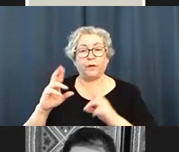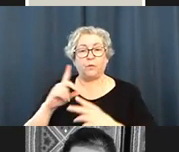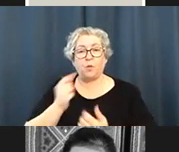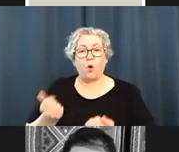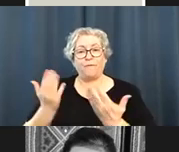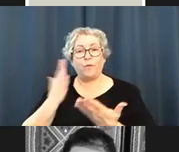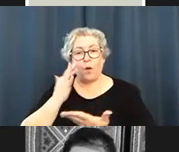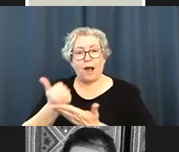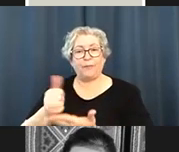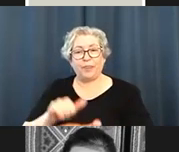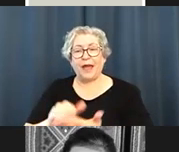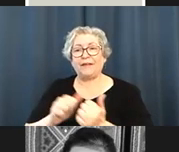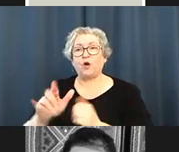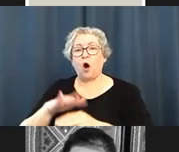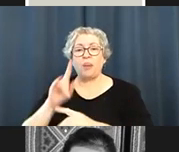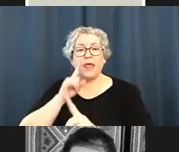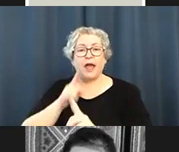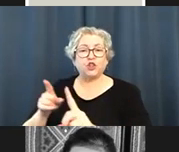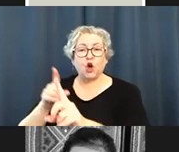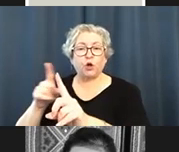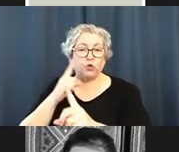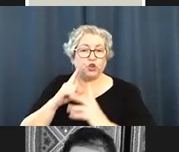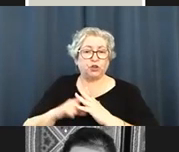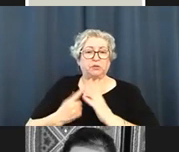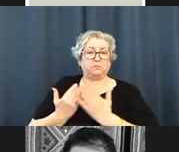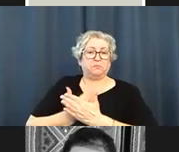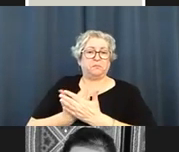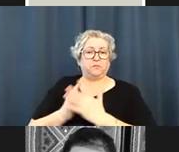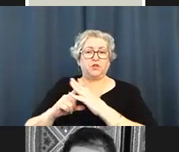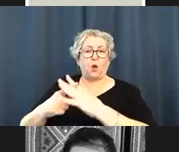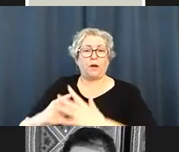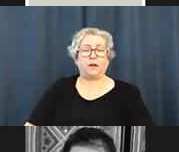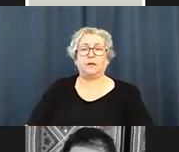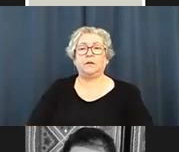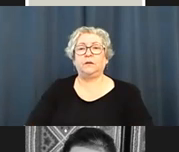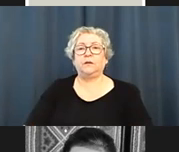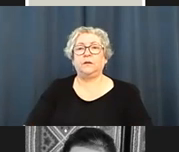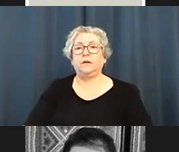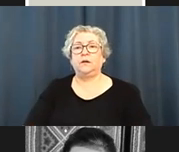help with that if you're on that journey or just starting. So